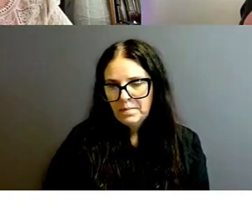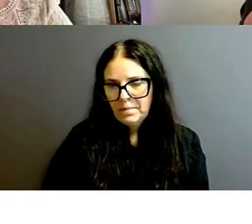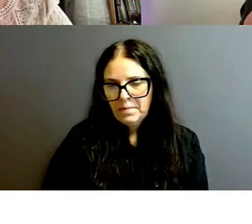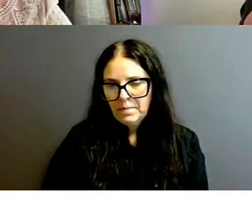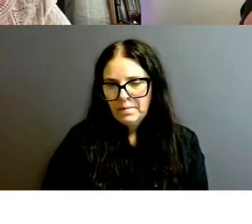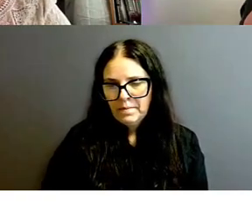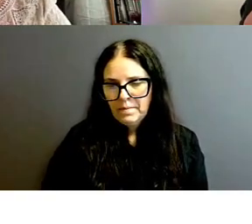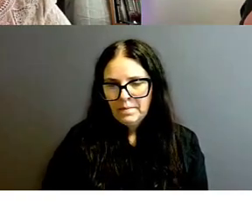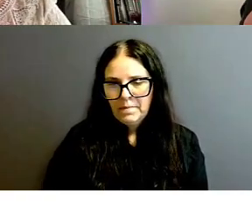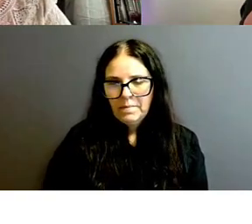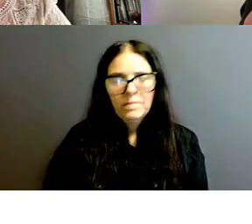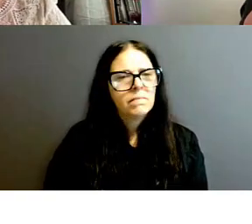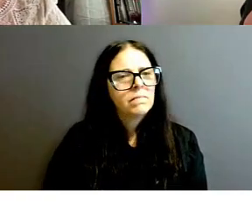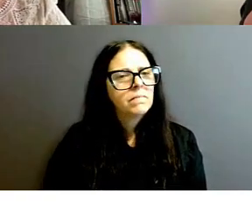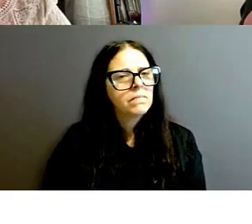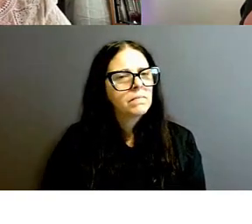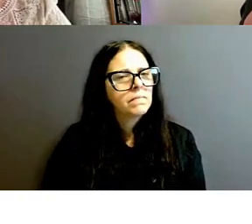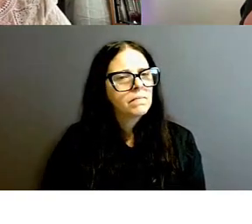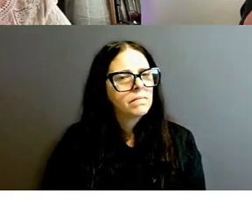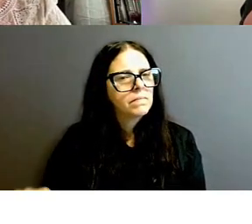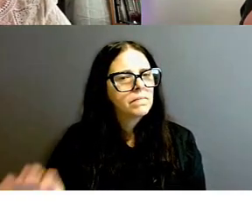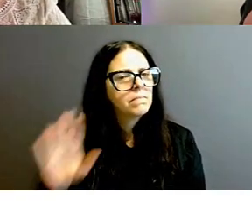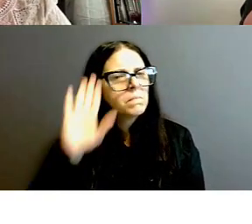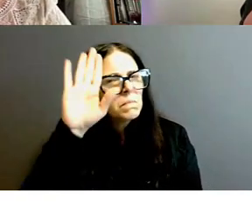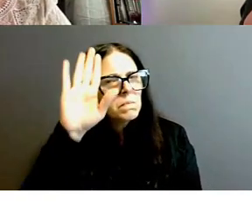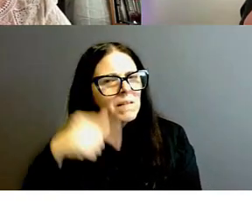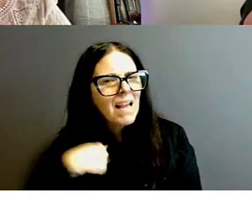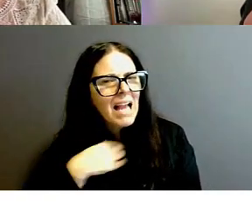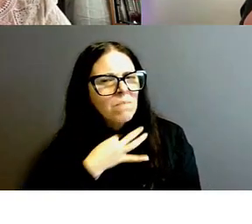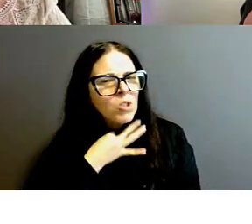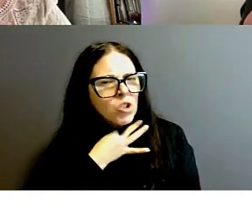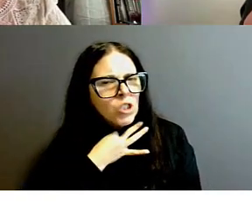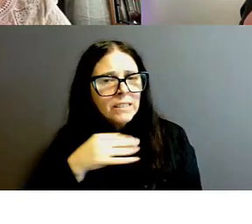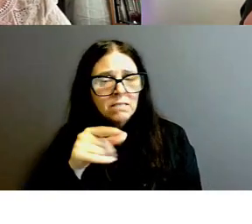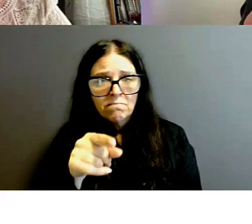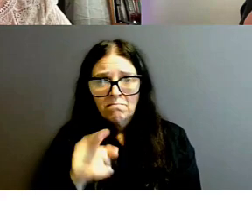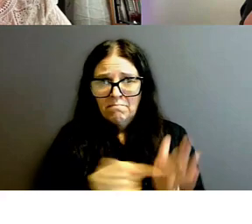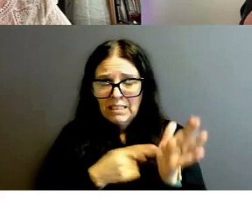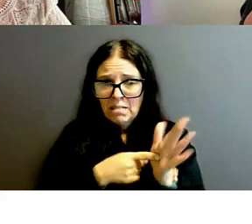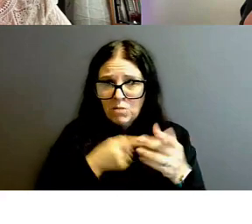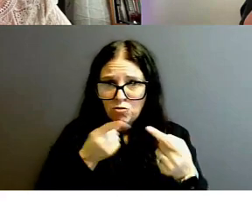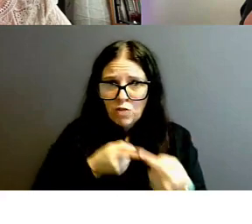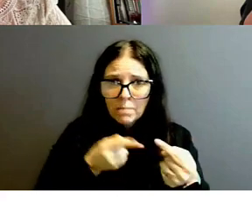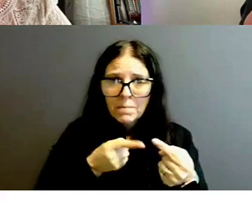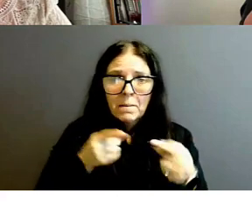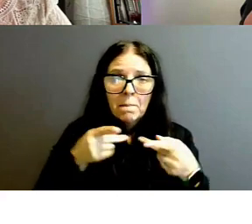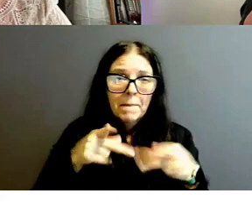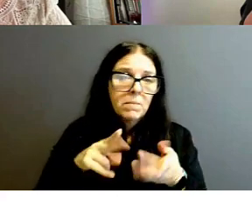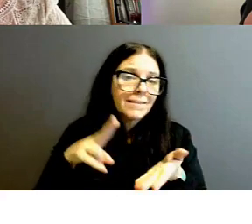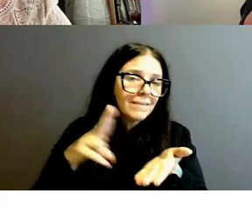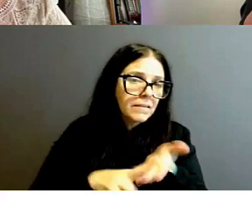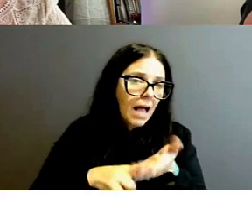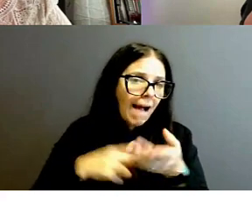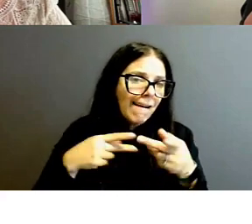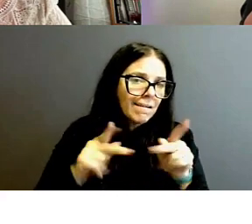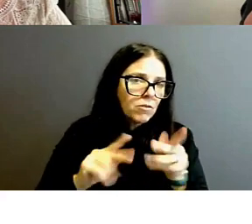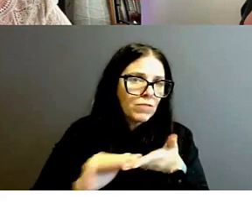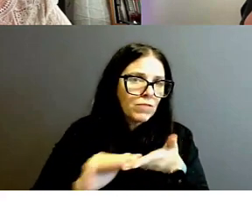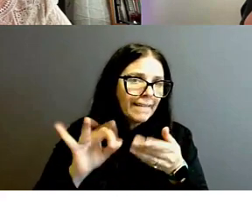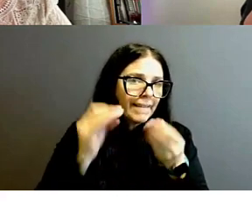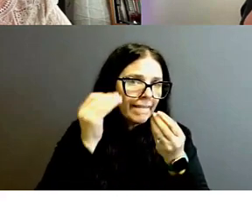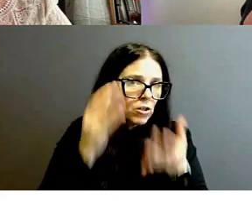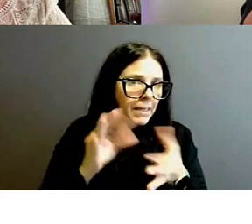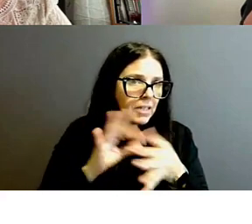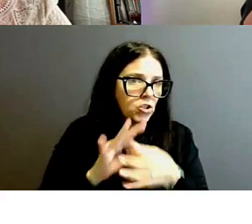Sorry, I'm wondering, do you have problems with getting people to sign the release of information